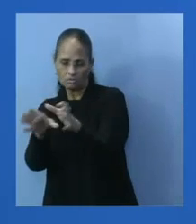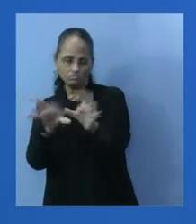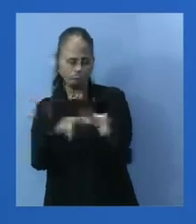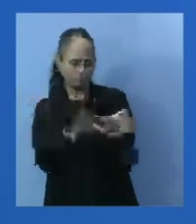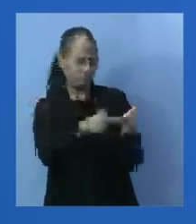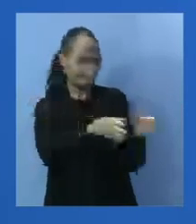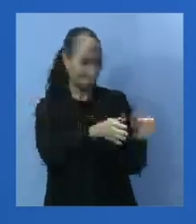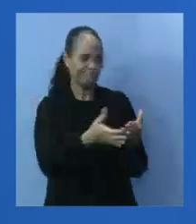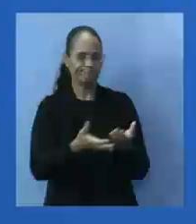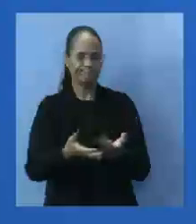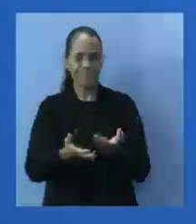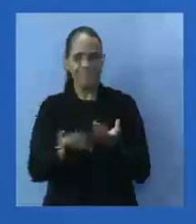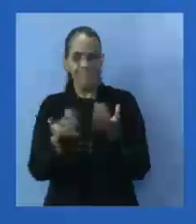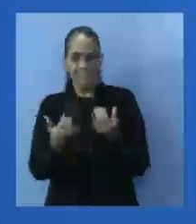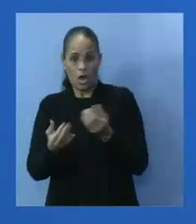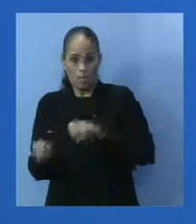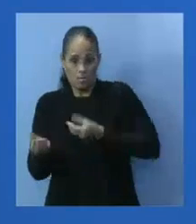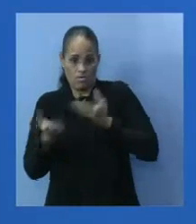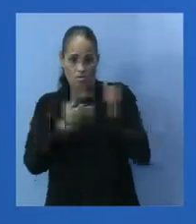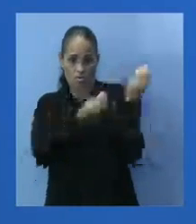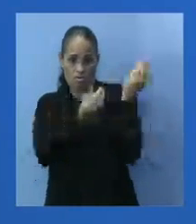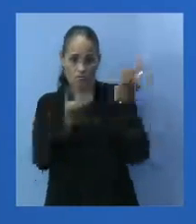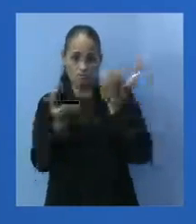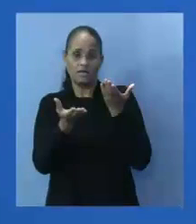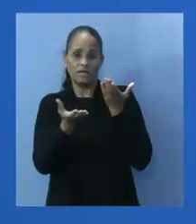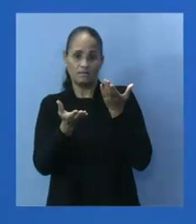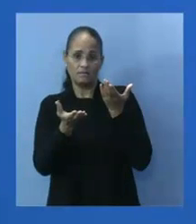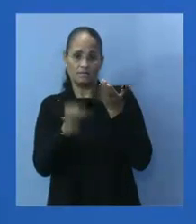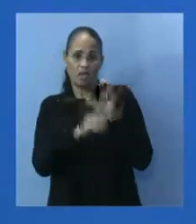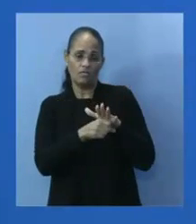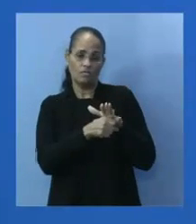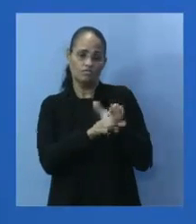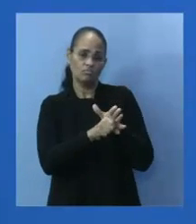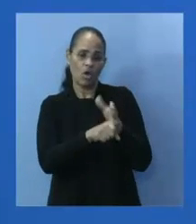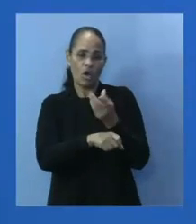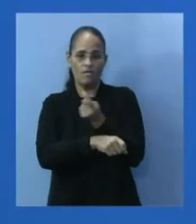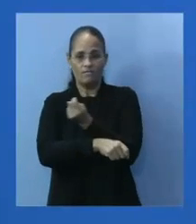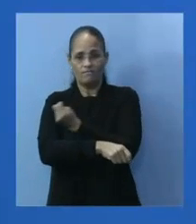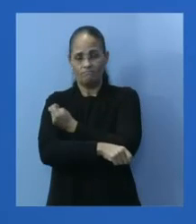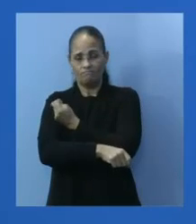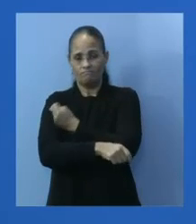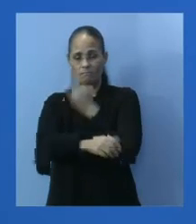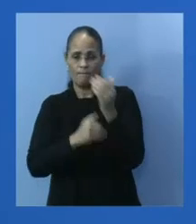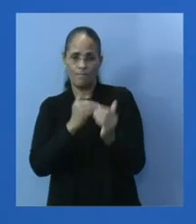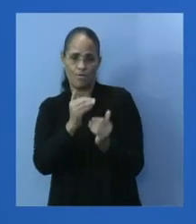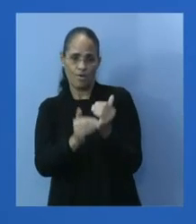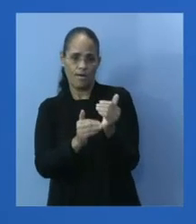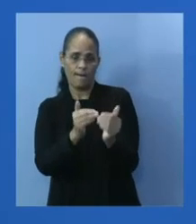cases. I will now provide an update on the COVID-19 vaccination program.